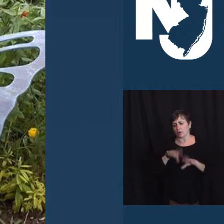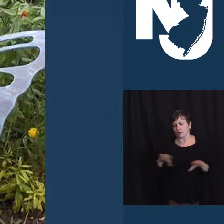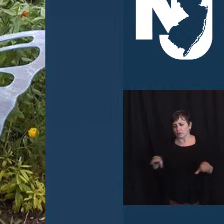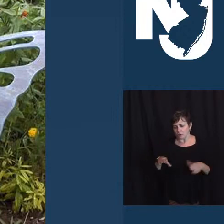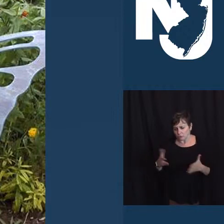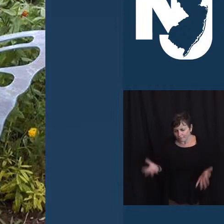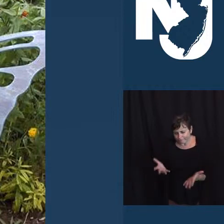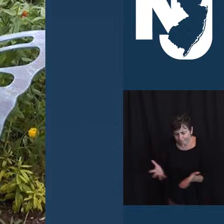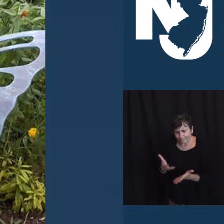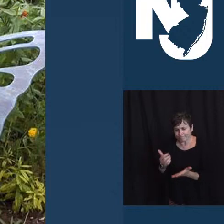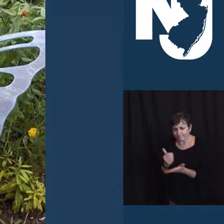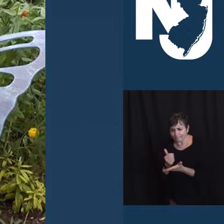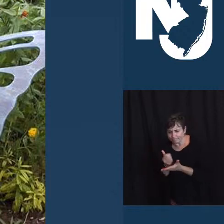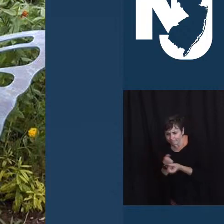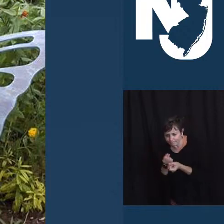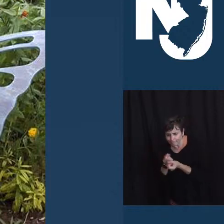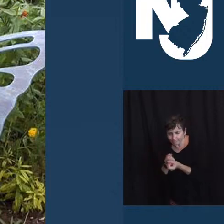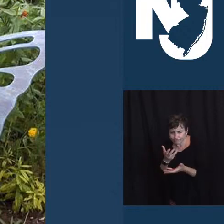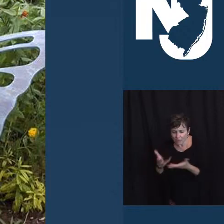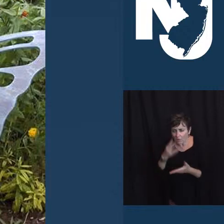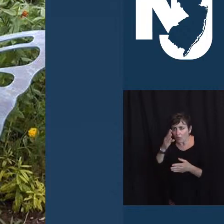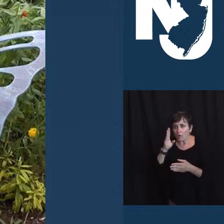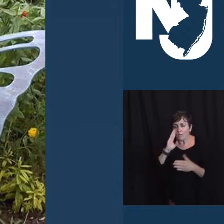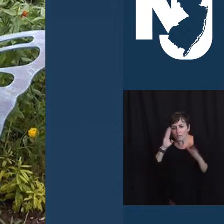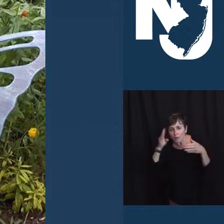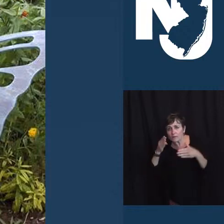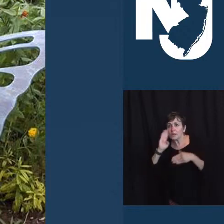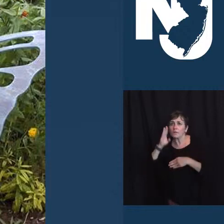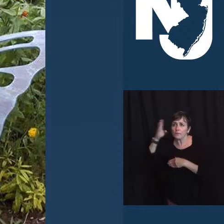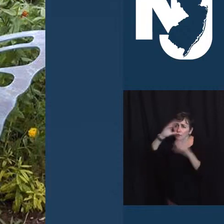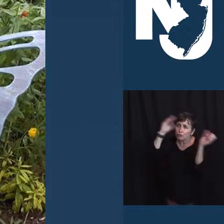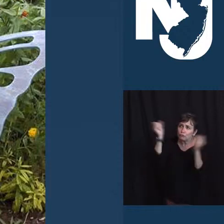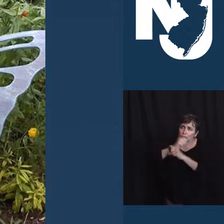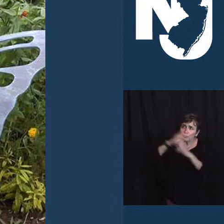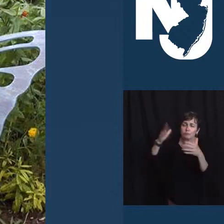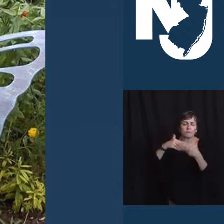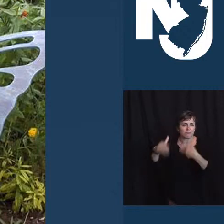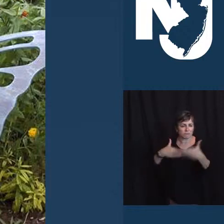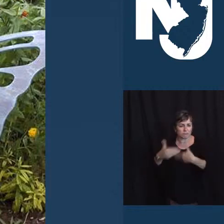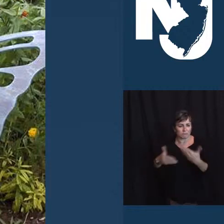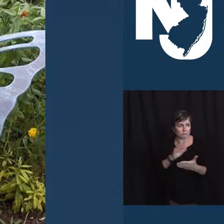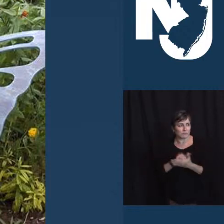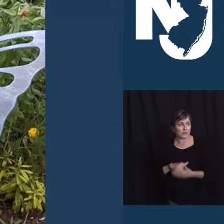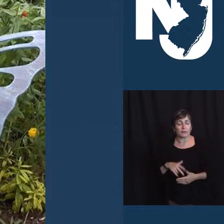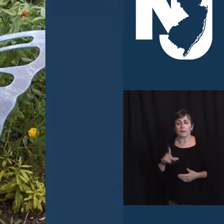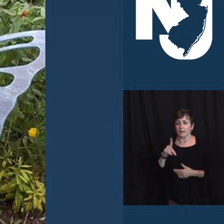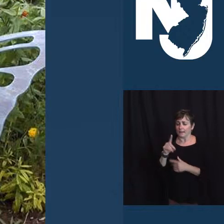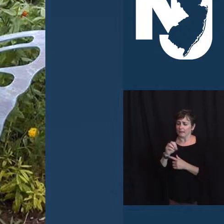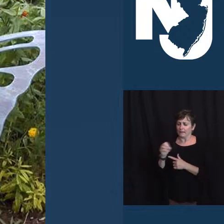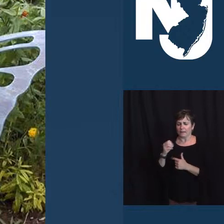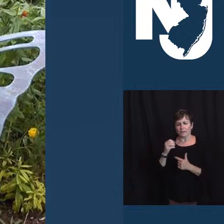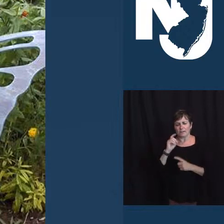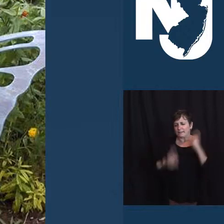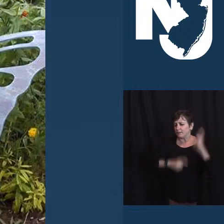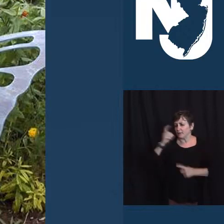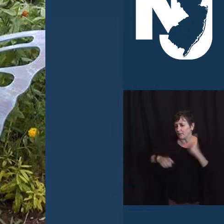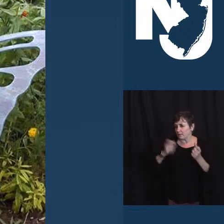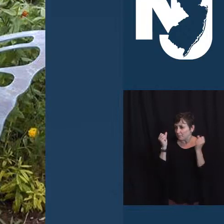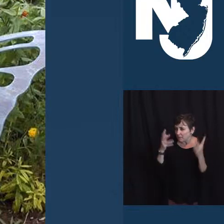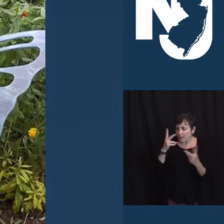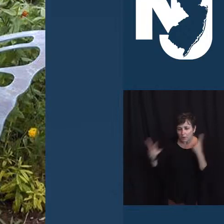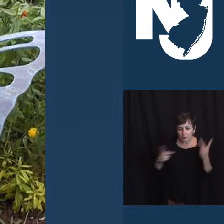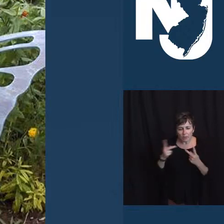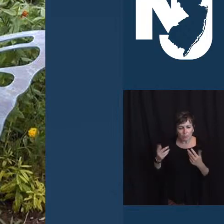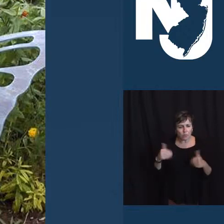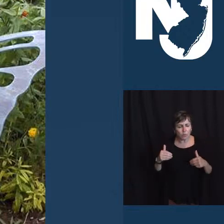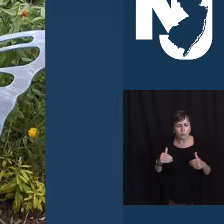kept her grounded and focused on the future and her trademarked optimism. Dee had enough to give back to others, and her community service created